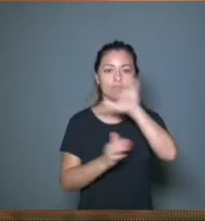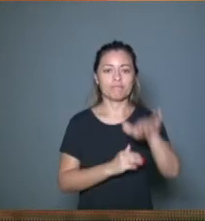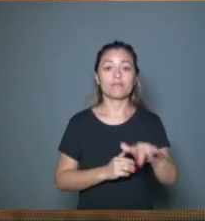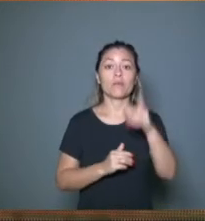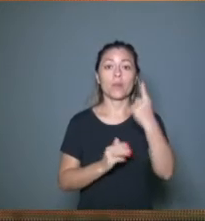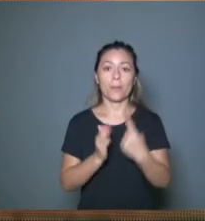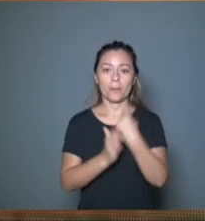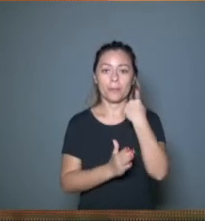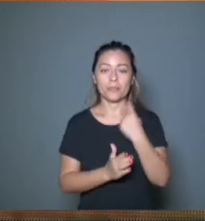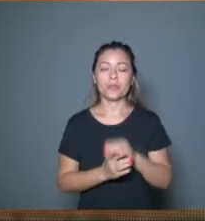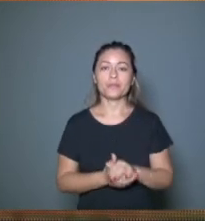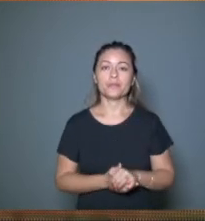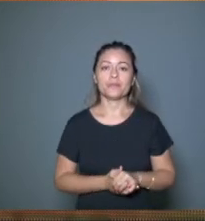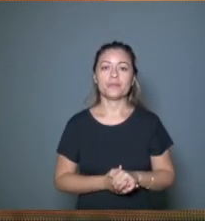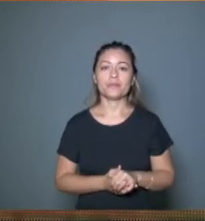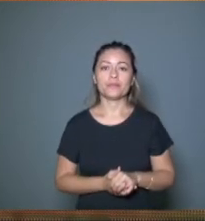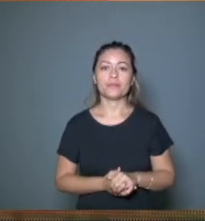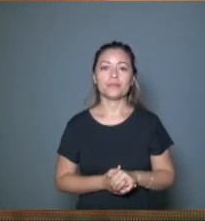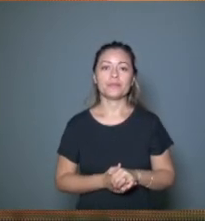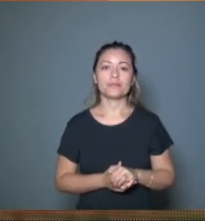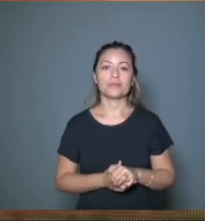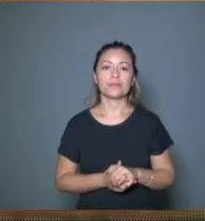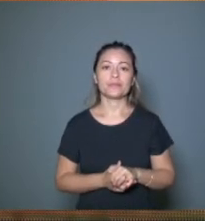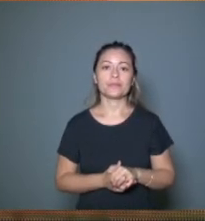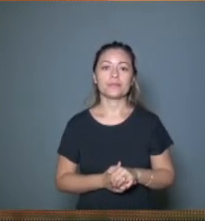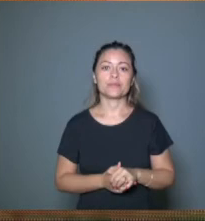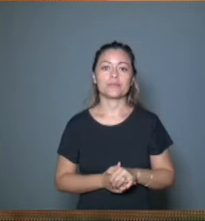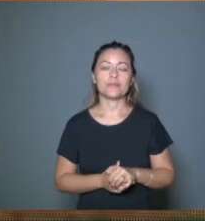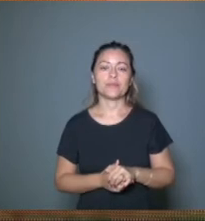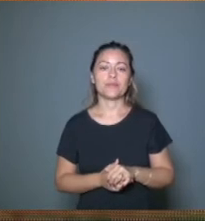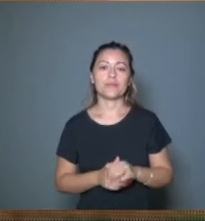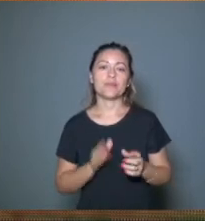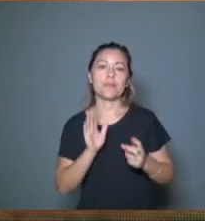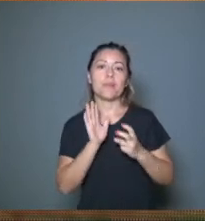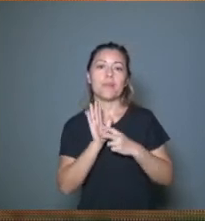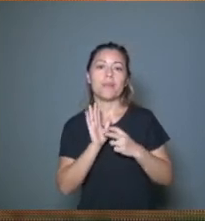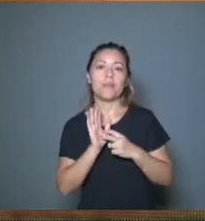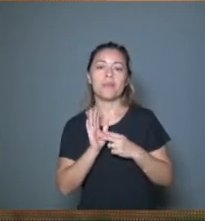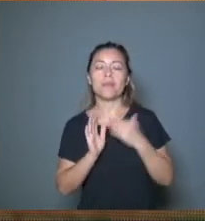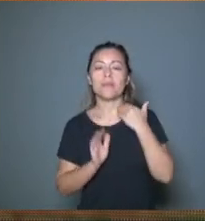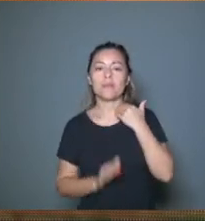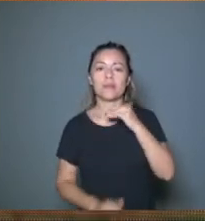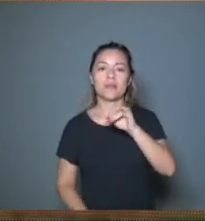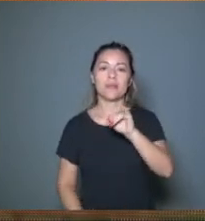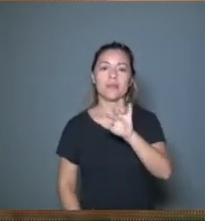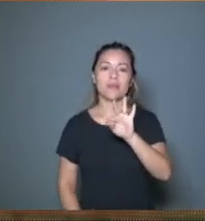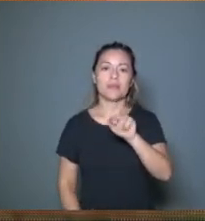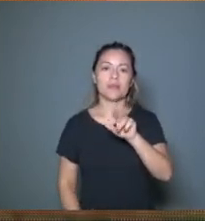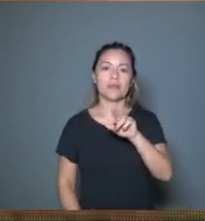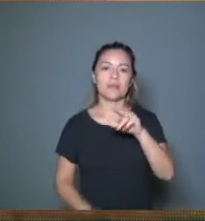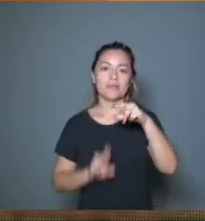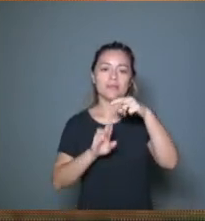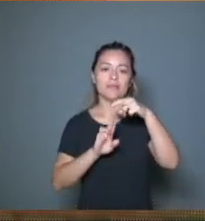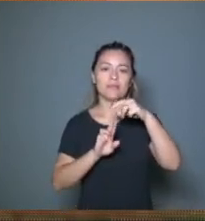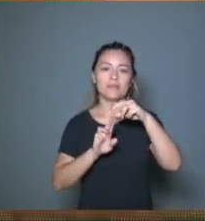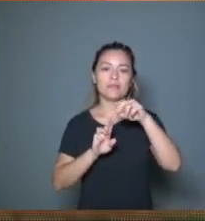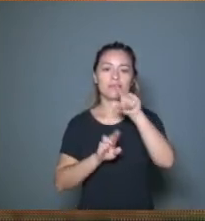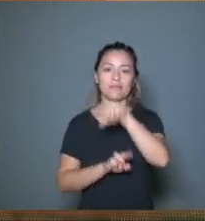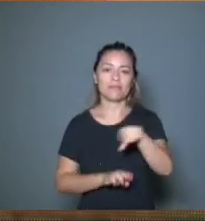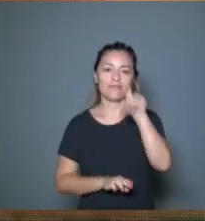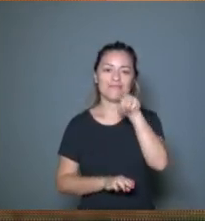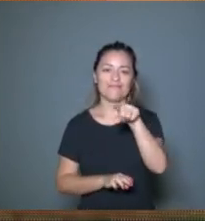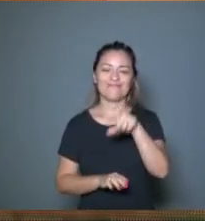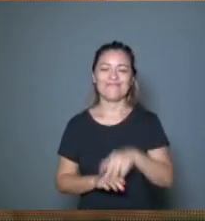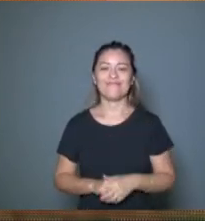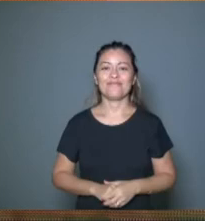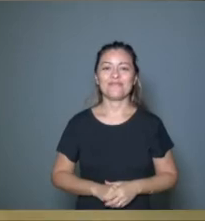é Now, do Itaú, do Renan Moura. Boa tarde. Renan Moura from Itaú is going to ask a question. So, Renan, you can ask your